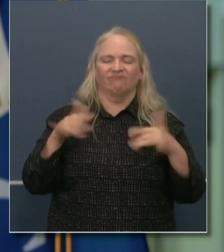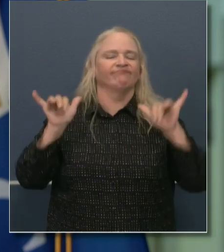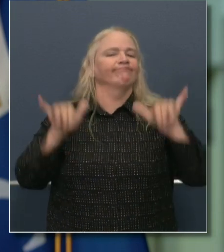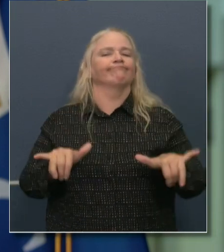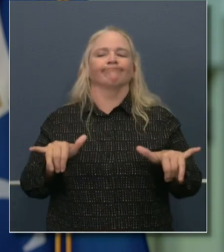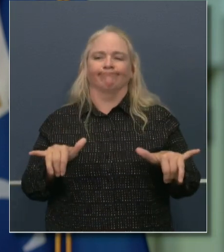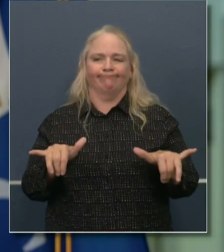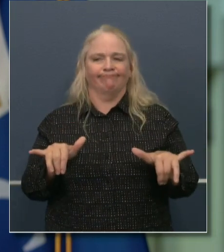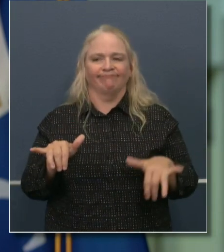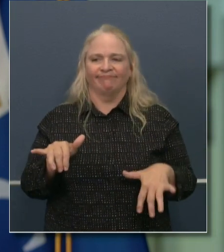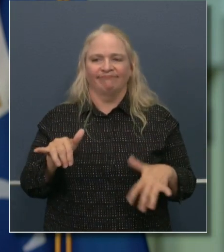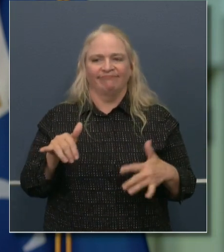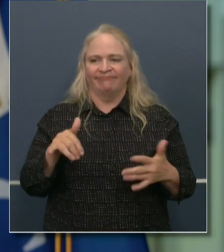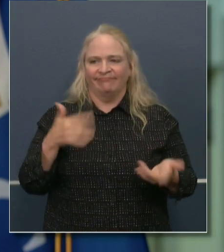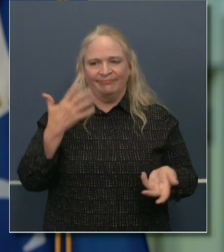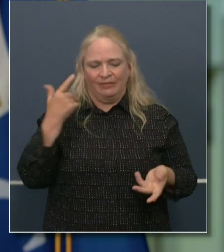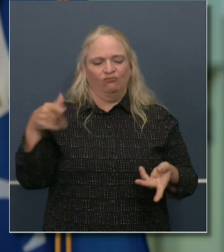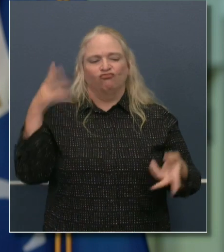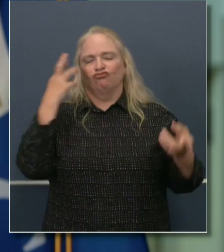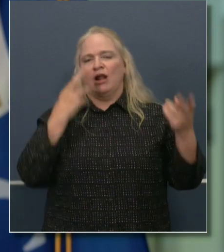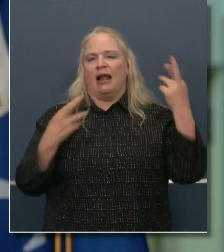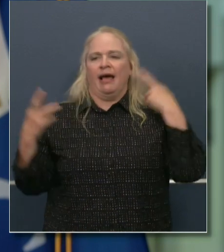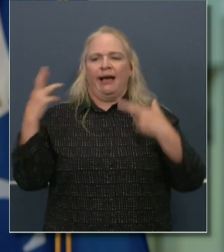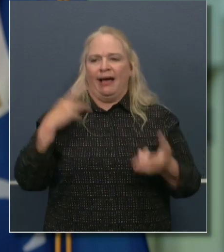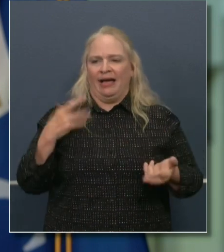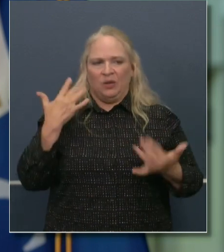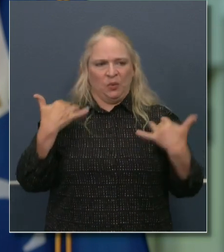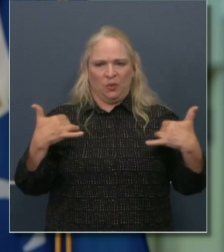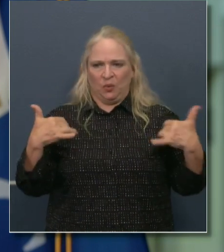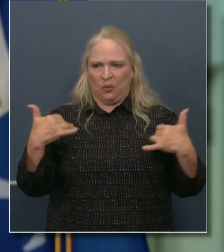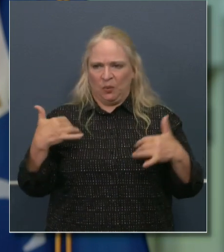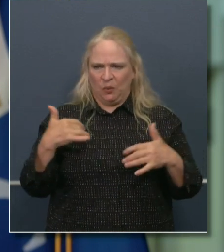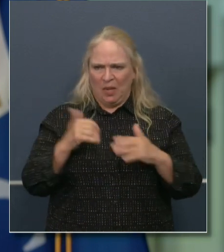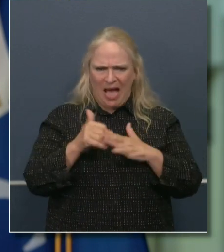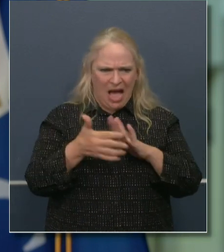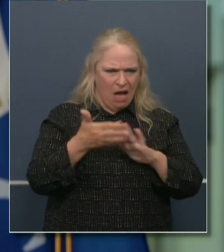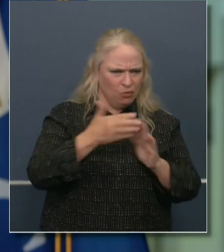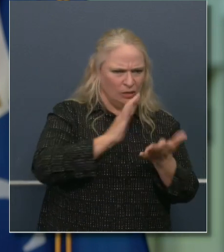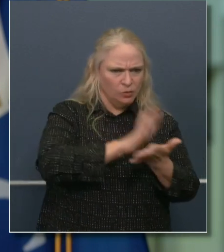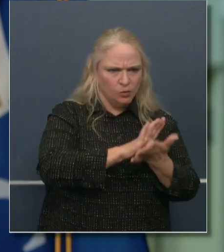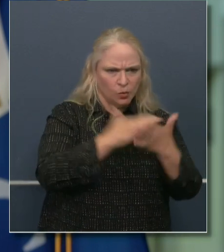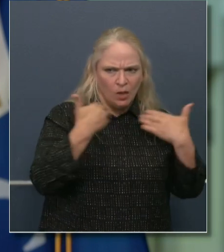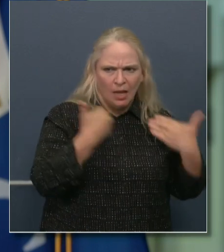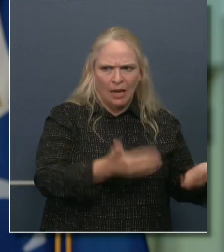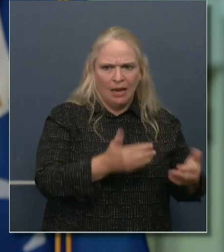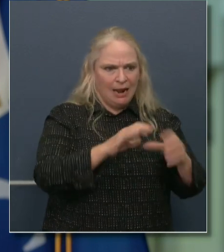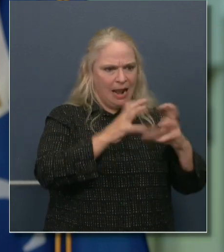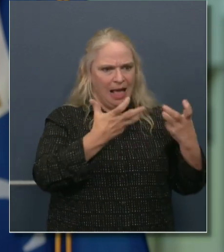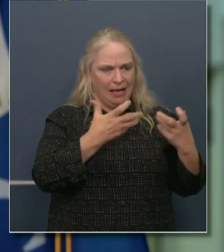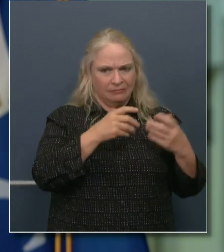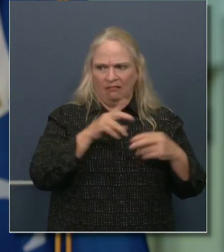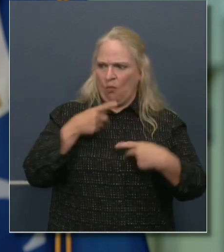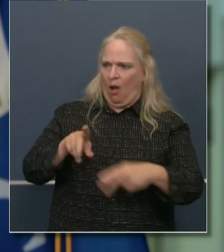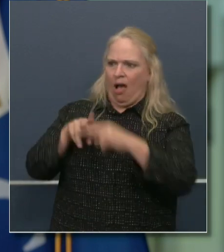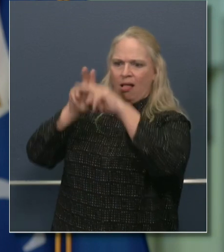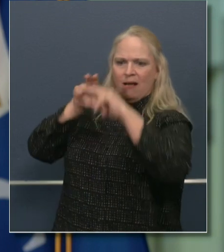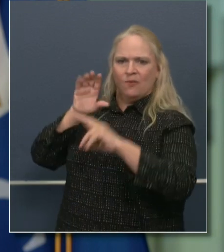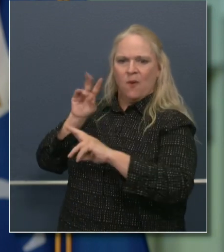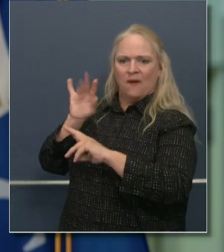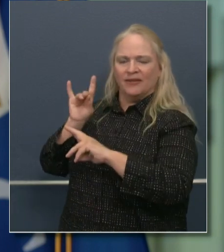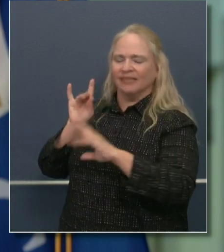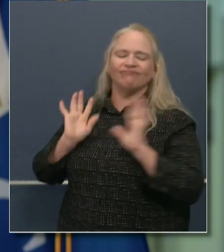infections, contextualizing the schools and where they're operating, the communities that are being impacted by rates of